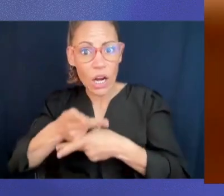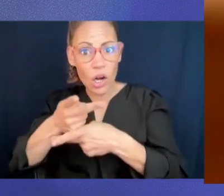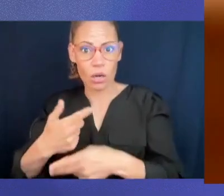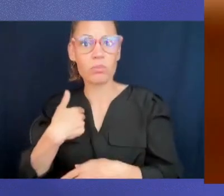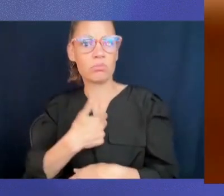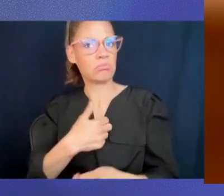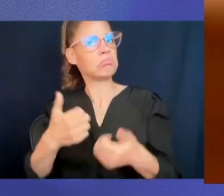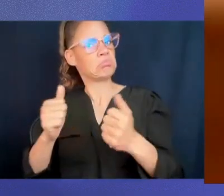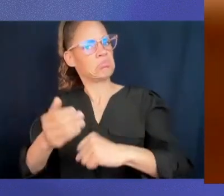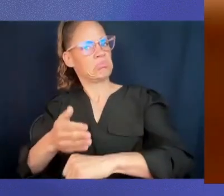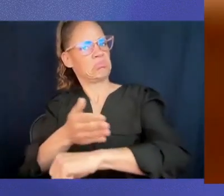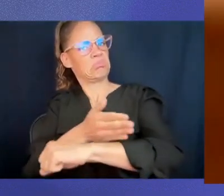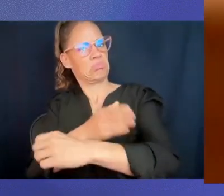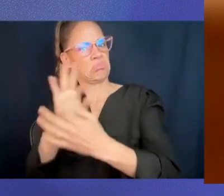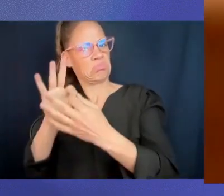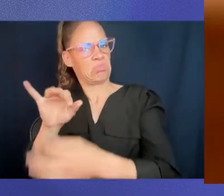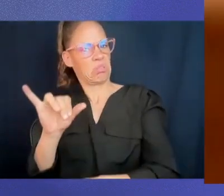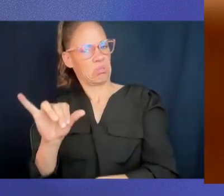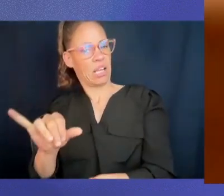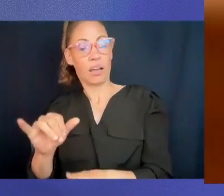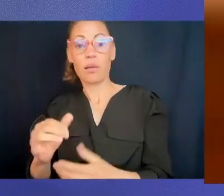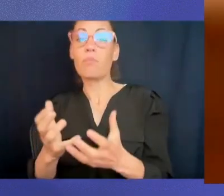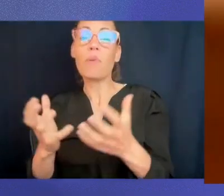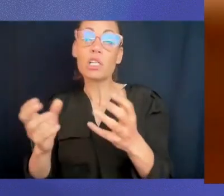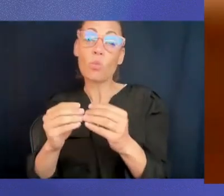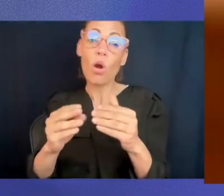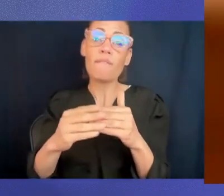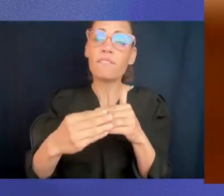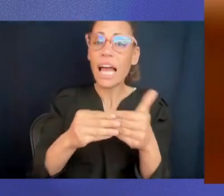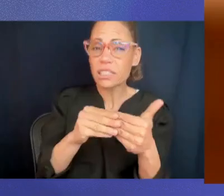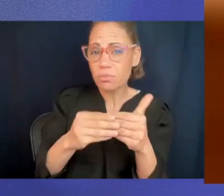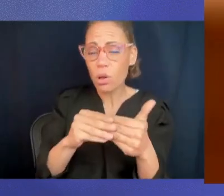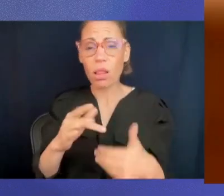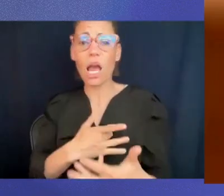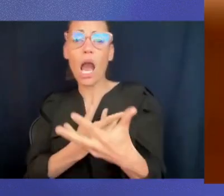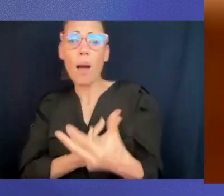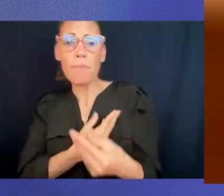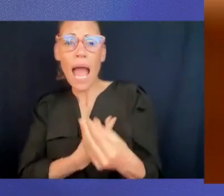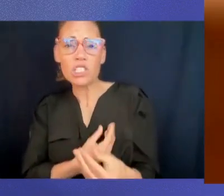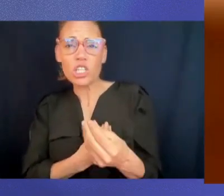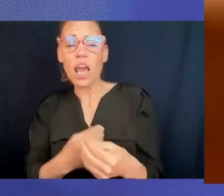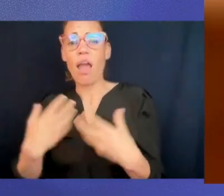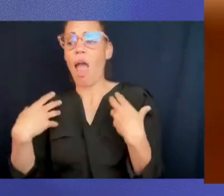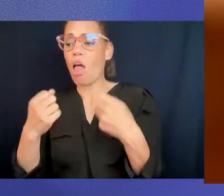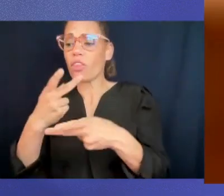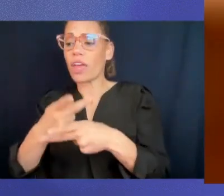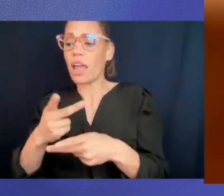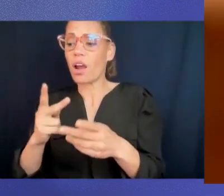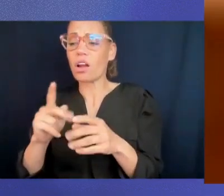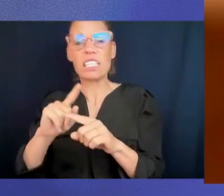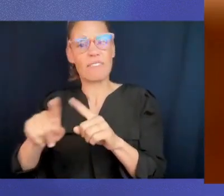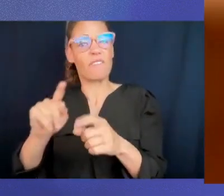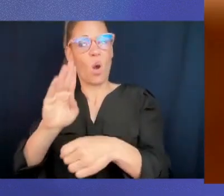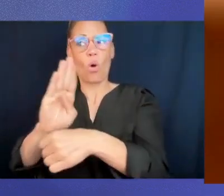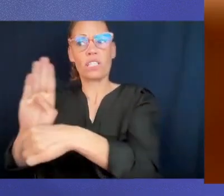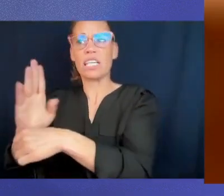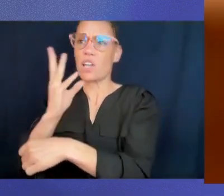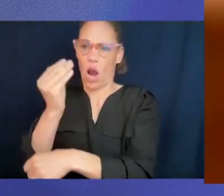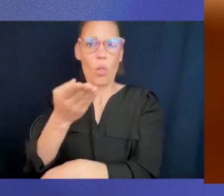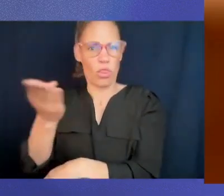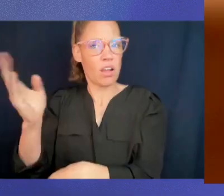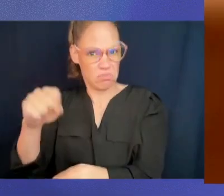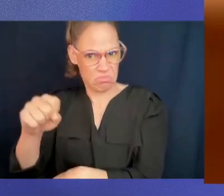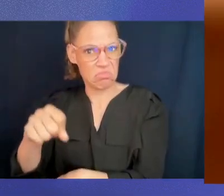of much more compassionate, flexible healthcare organizations are now exist and can be noted.